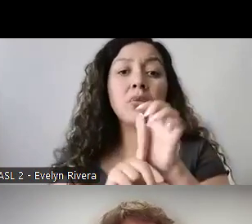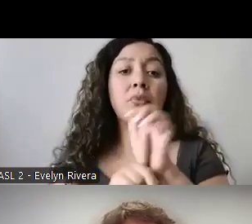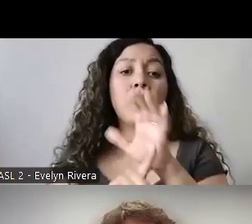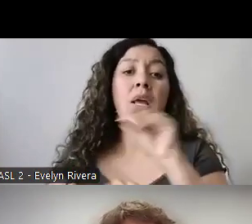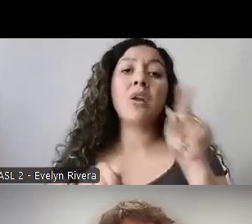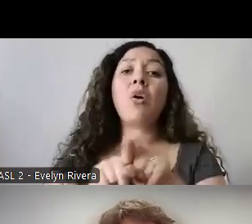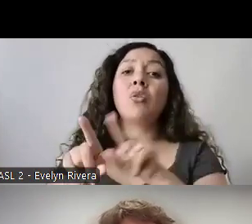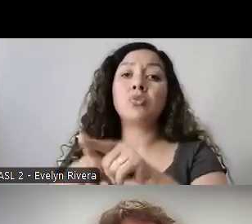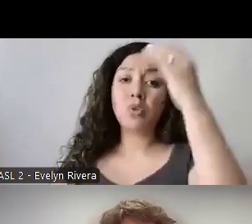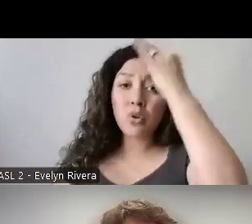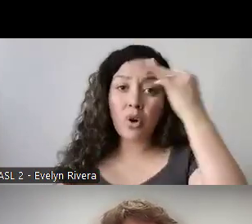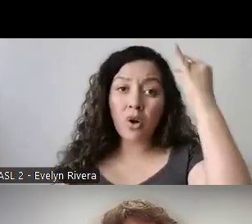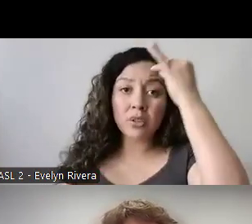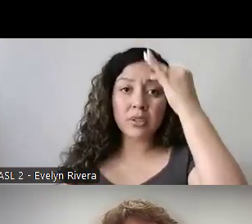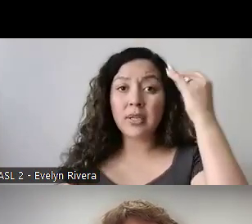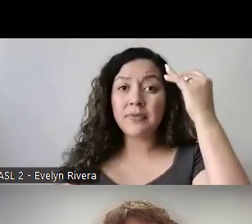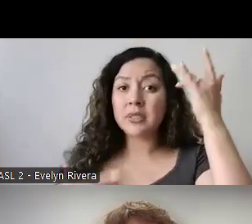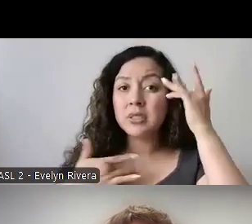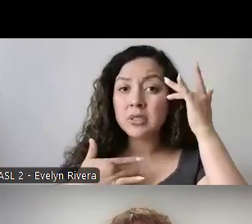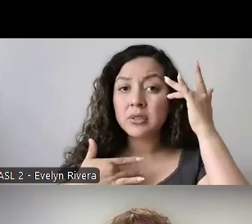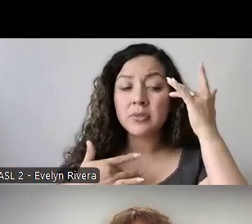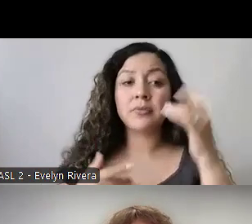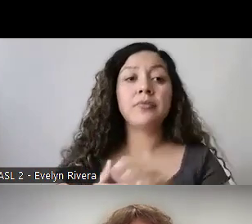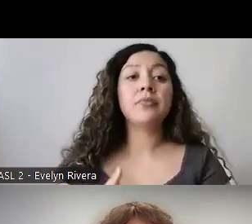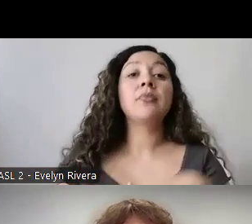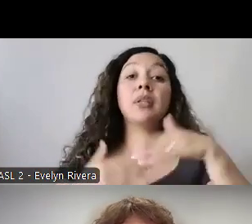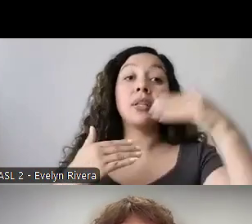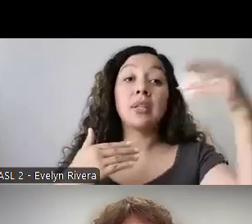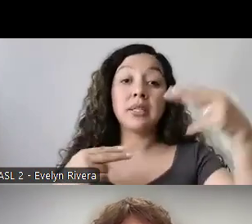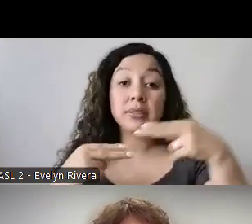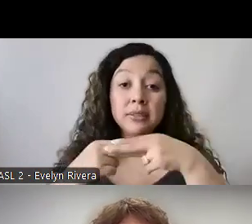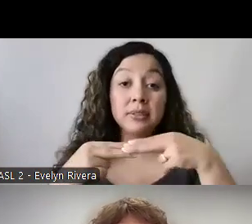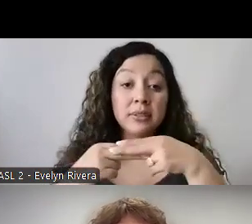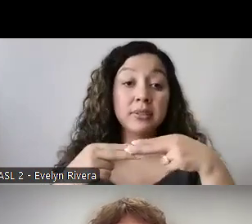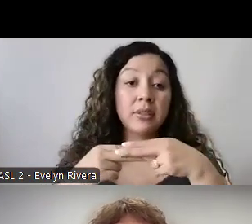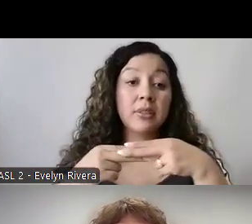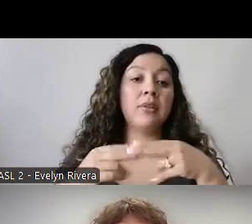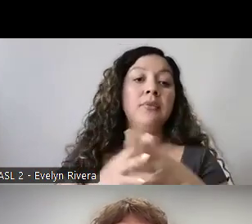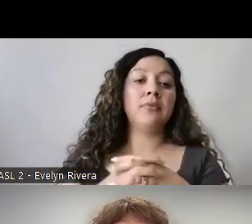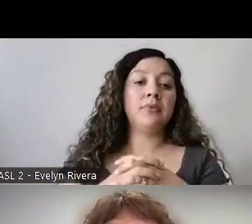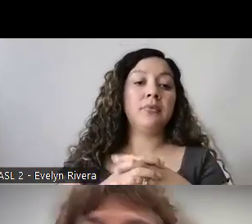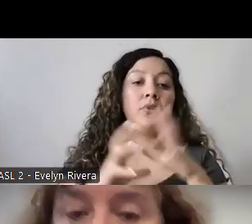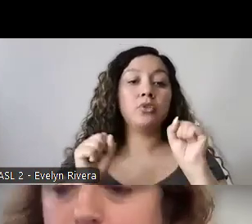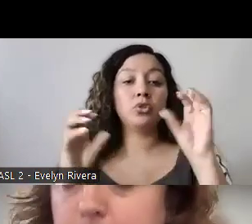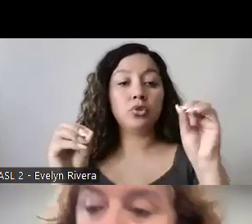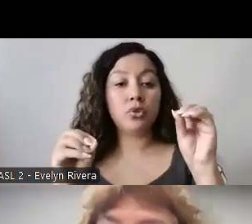impairment. Next slide. And so a team of epidemiologists at UCSF